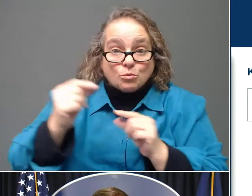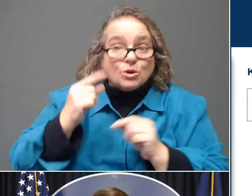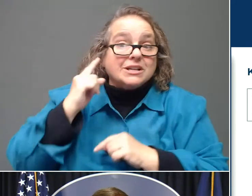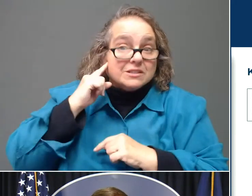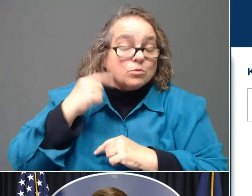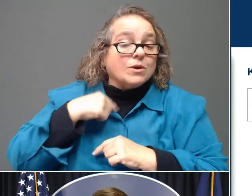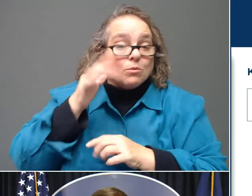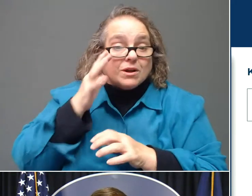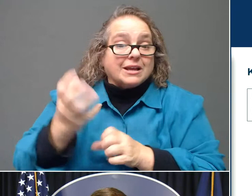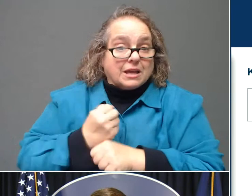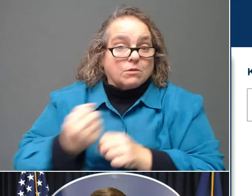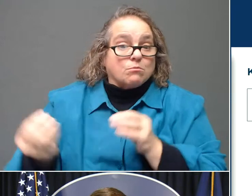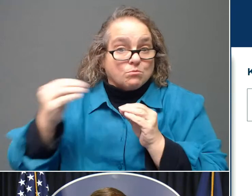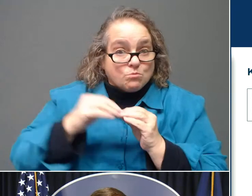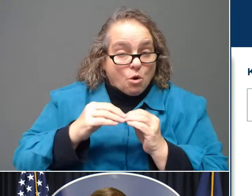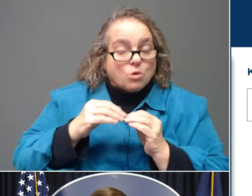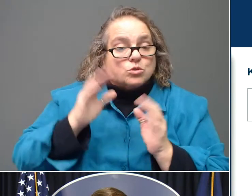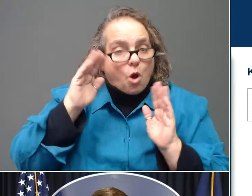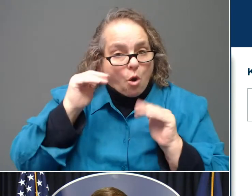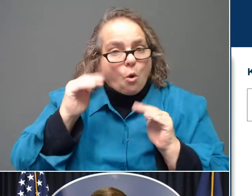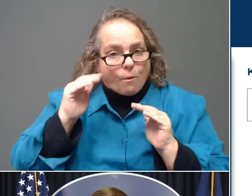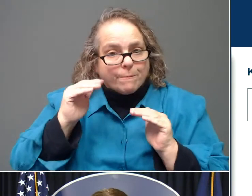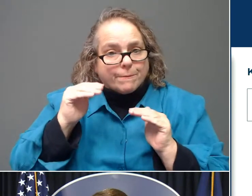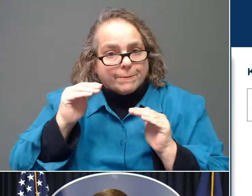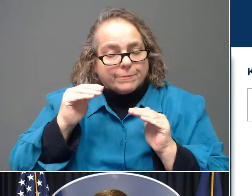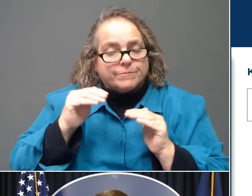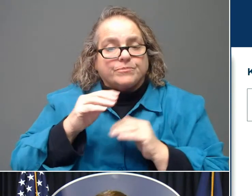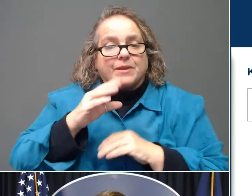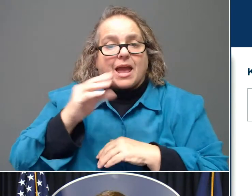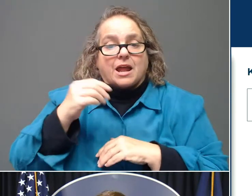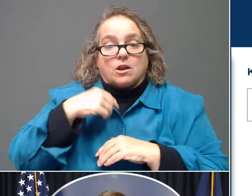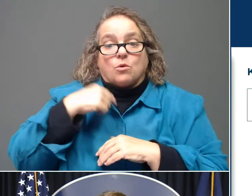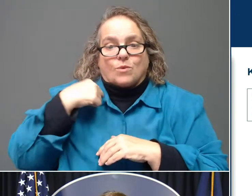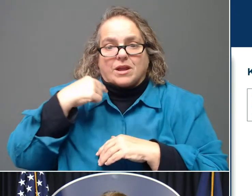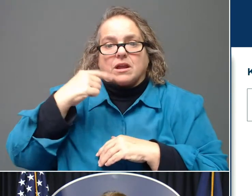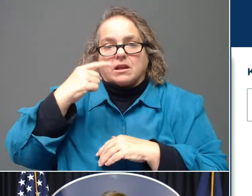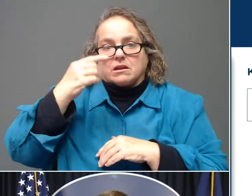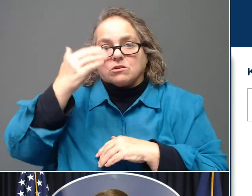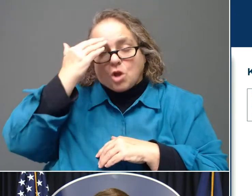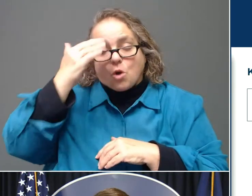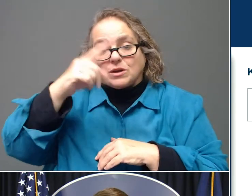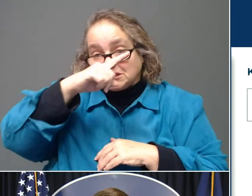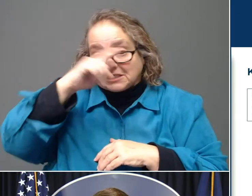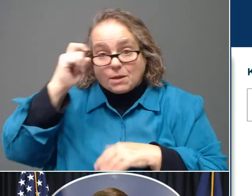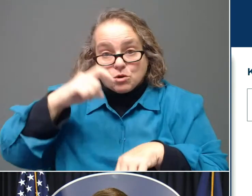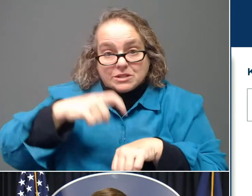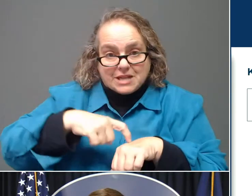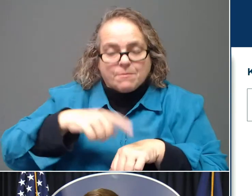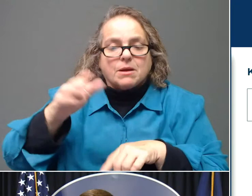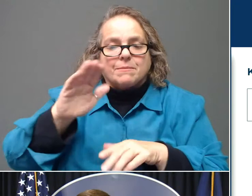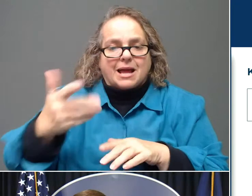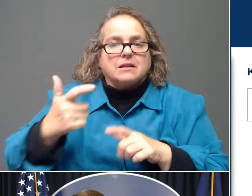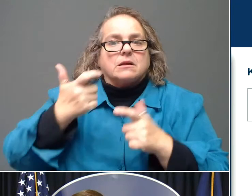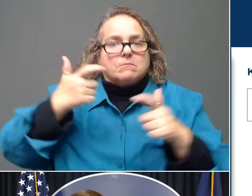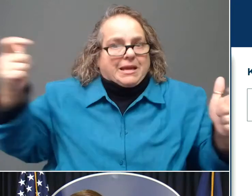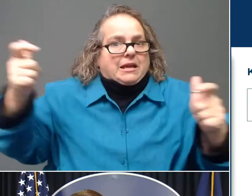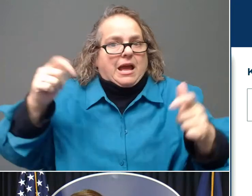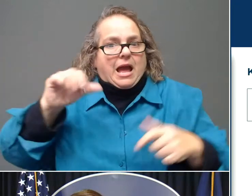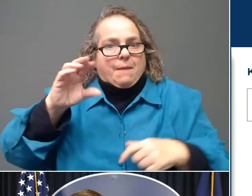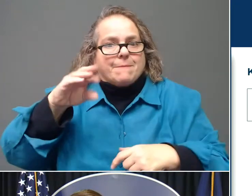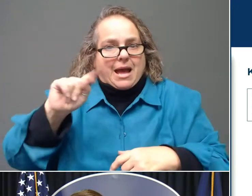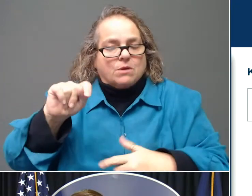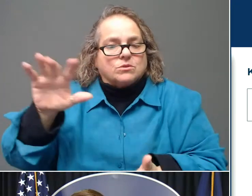will be a large amount in the summer based on new purchases. So with that, I will turn it over